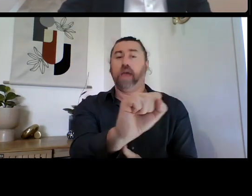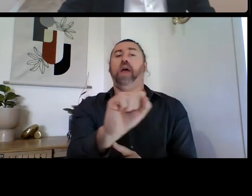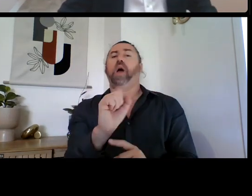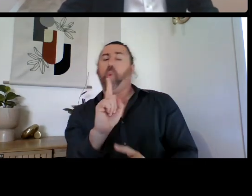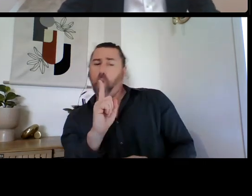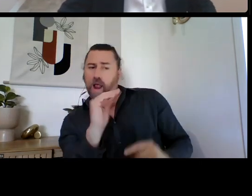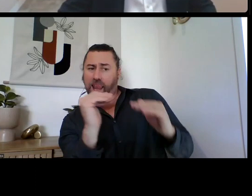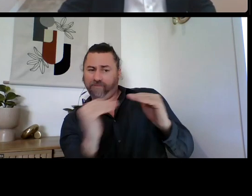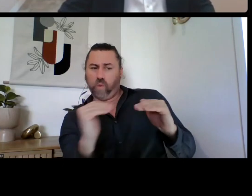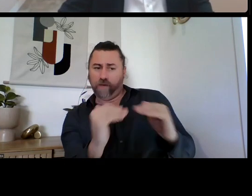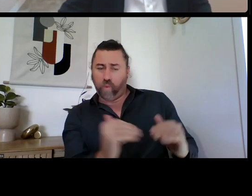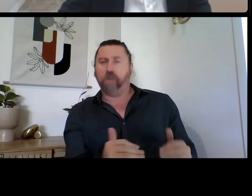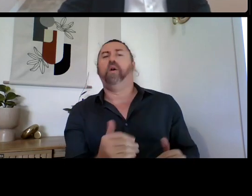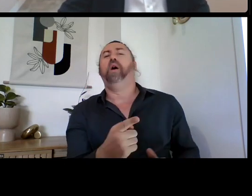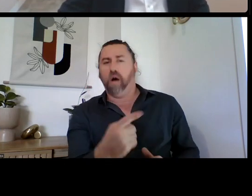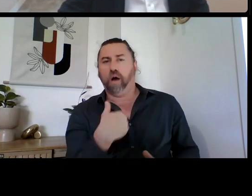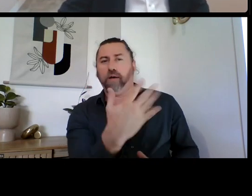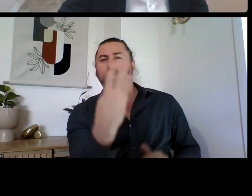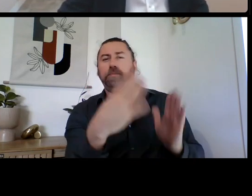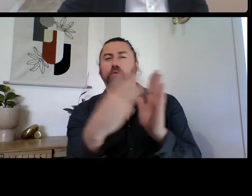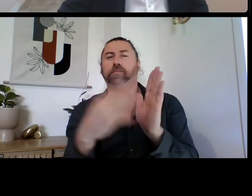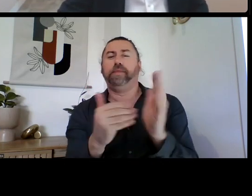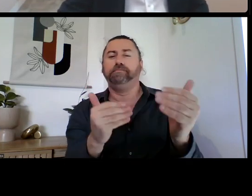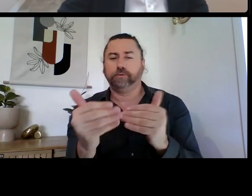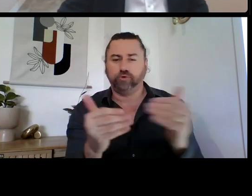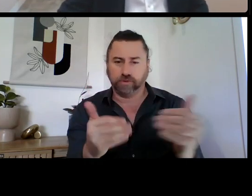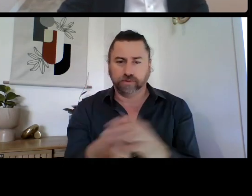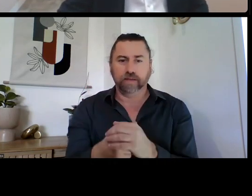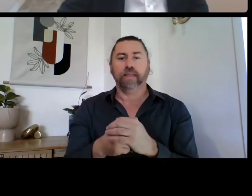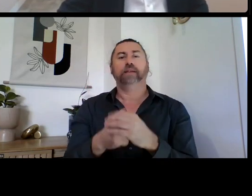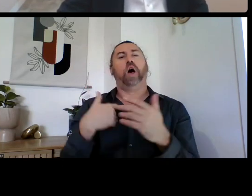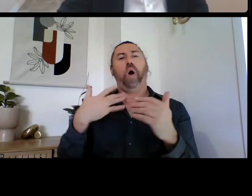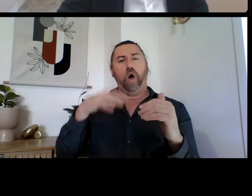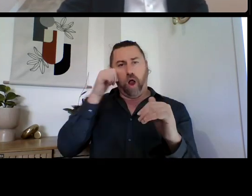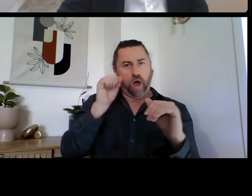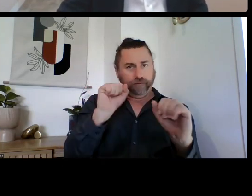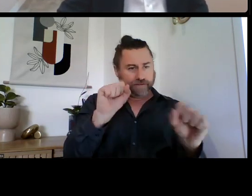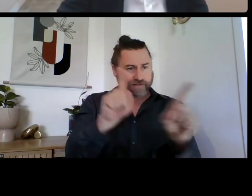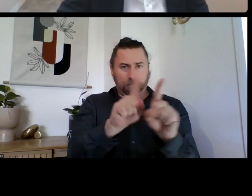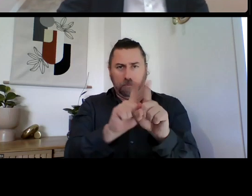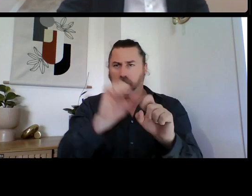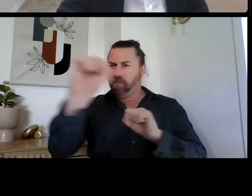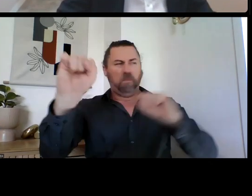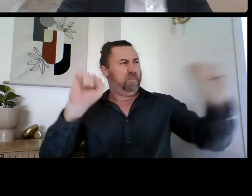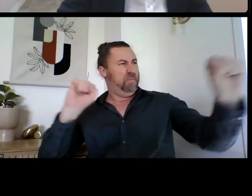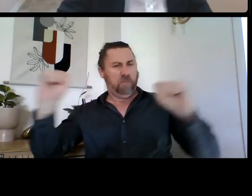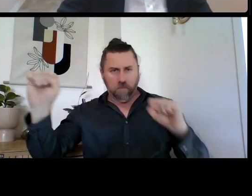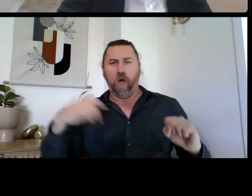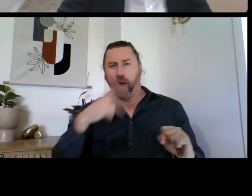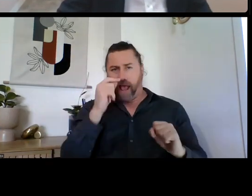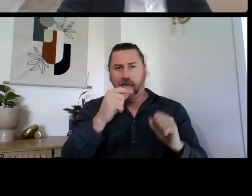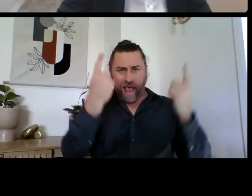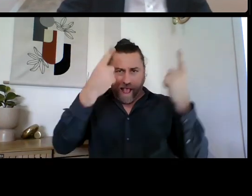budget associated with it. So the intention is to group people with similar characteristics to ensure they are getting the right level of